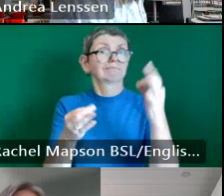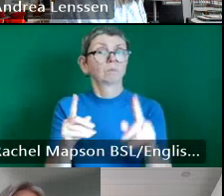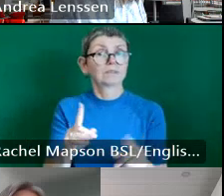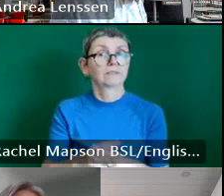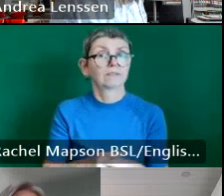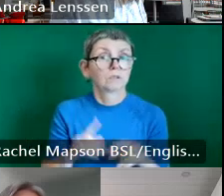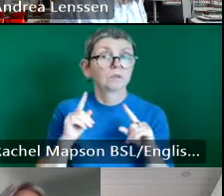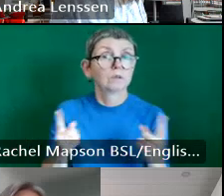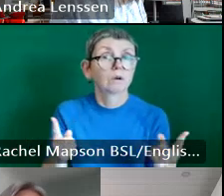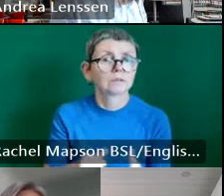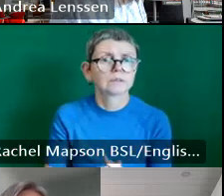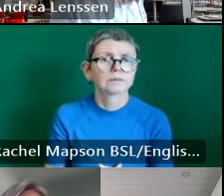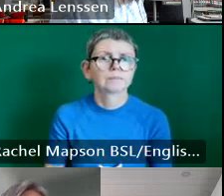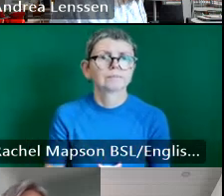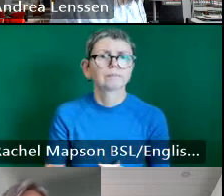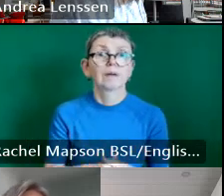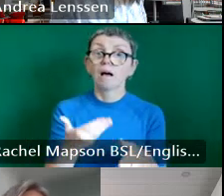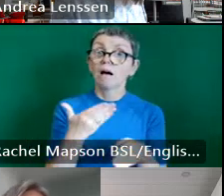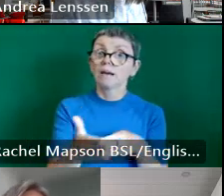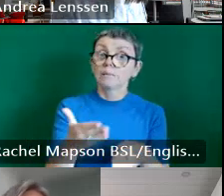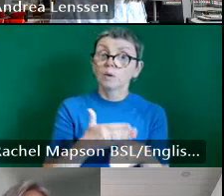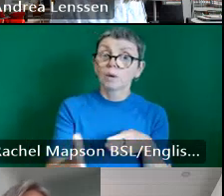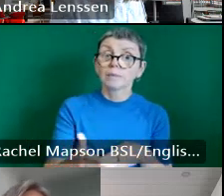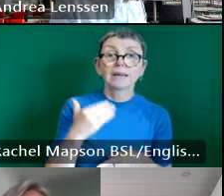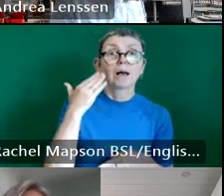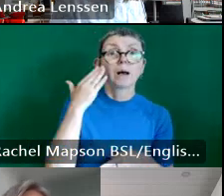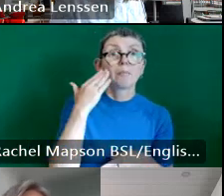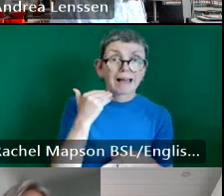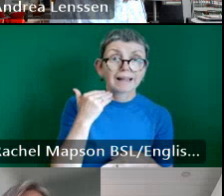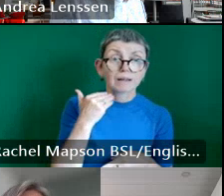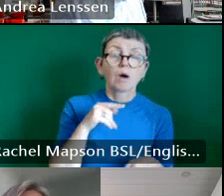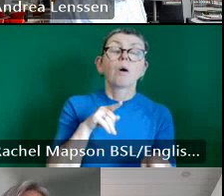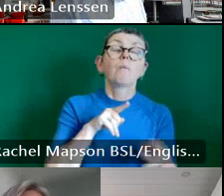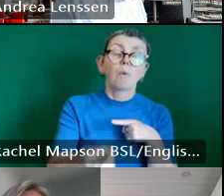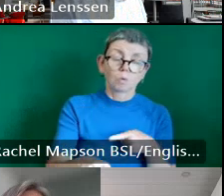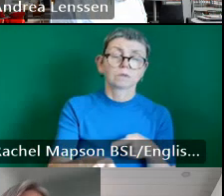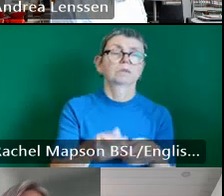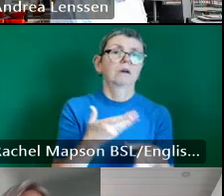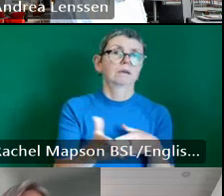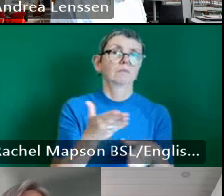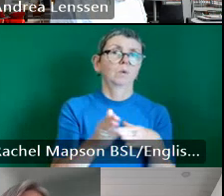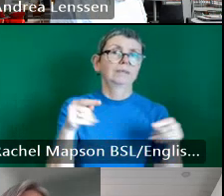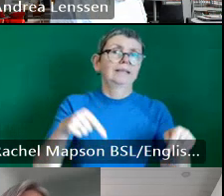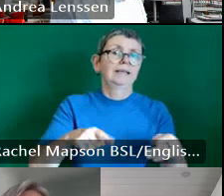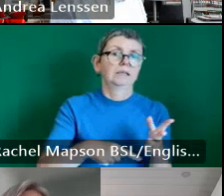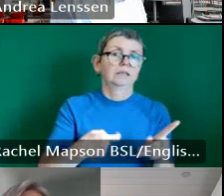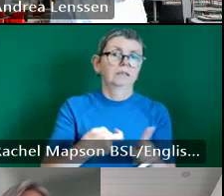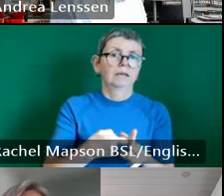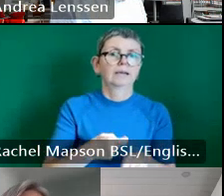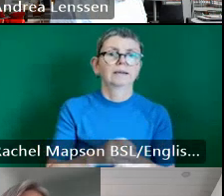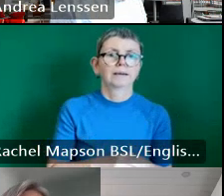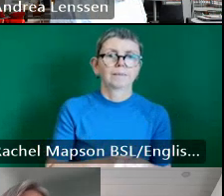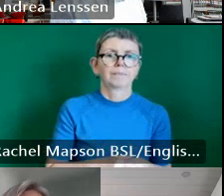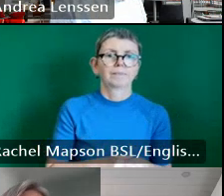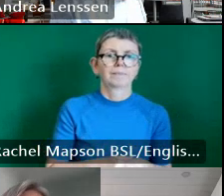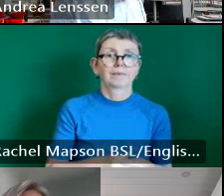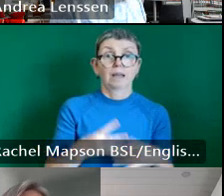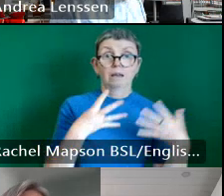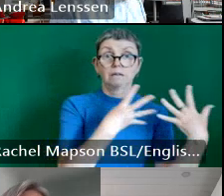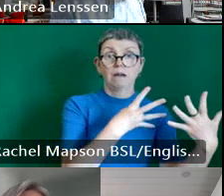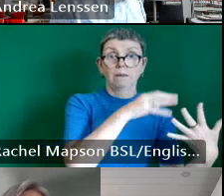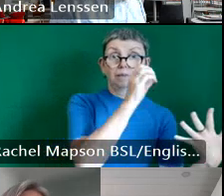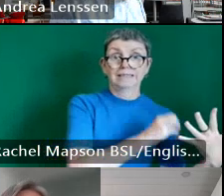Unemployment, Black people had the highest unemployment rate in the UK of all ethnic groups, 9% compared to 4%. Right. So a lot of the